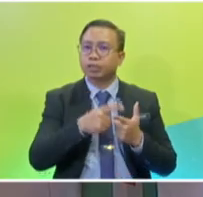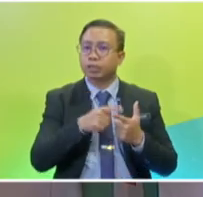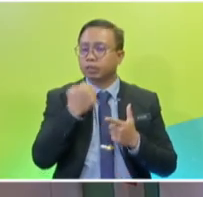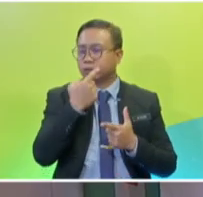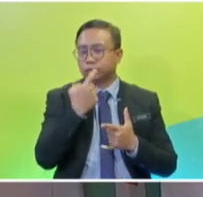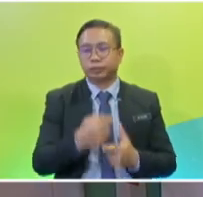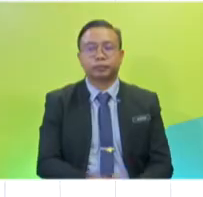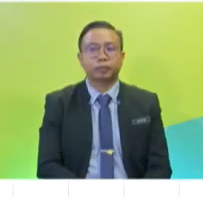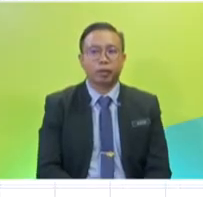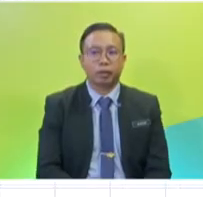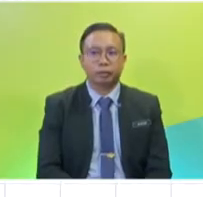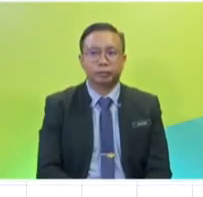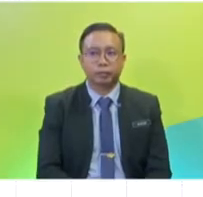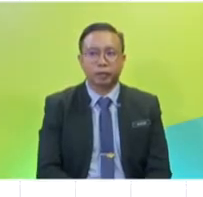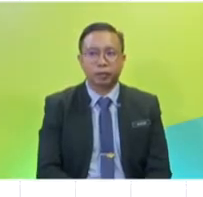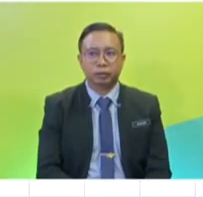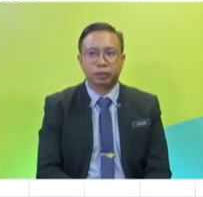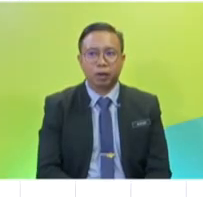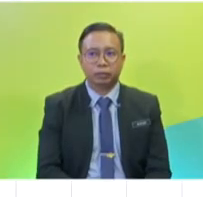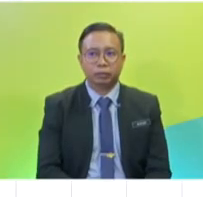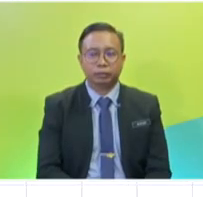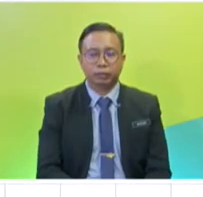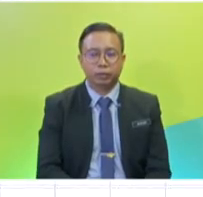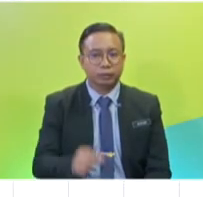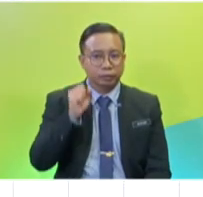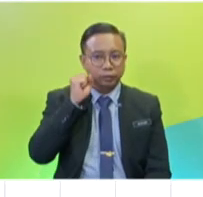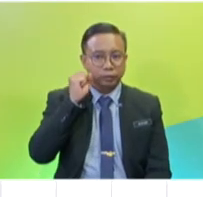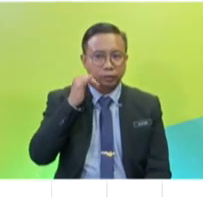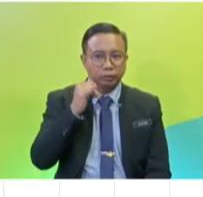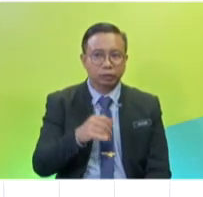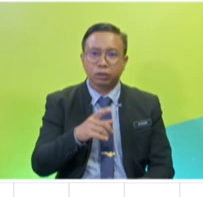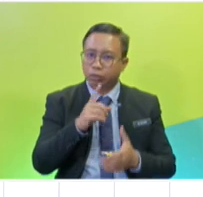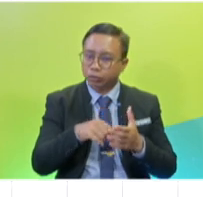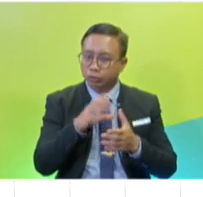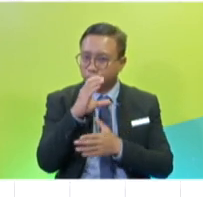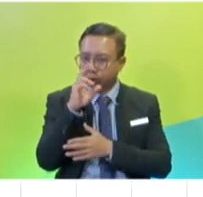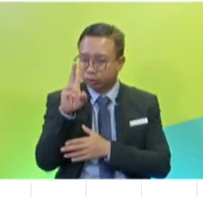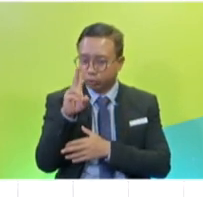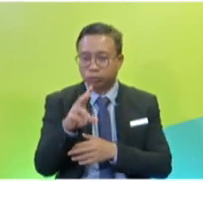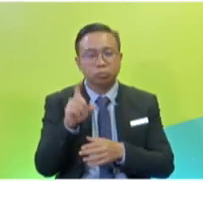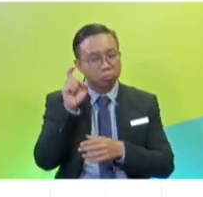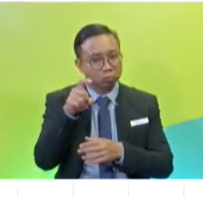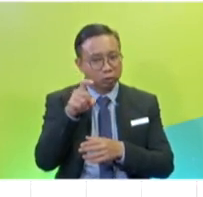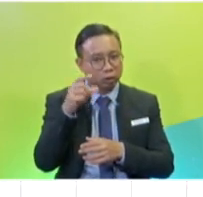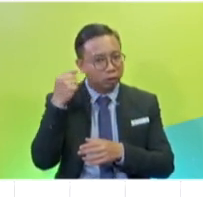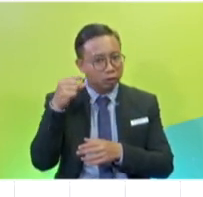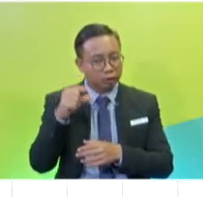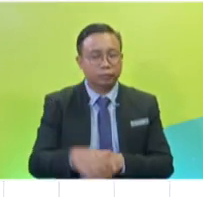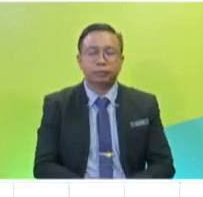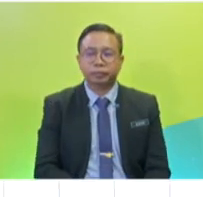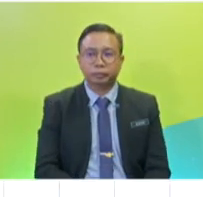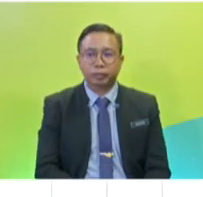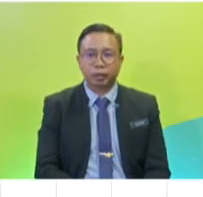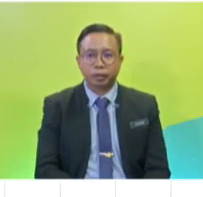shot? Can I give it a try, madam? Okay, Shida. Now, definitely, C2 has to be green color. It's green. A